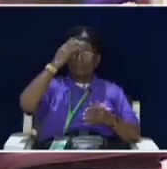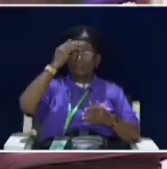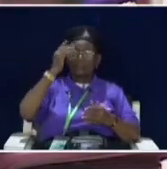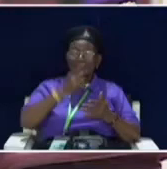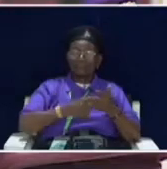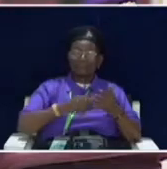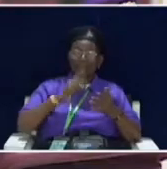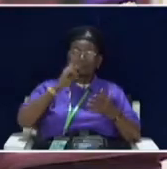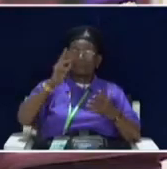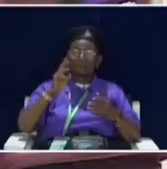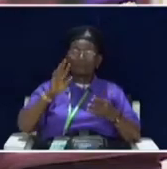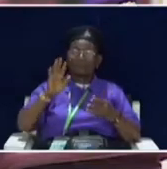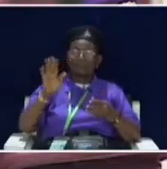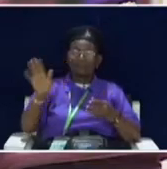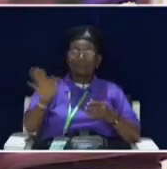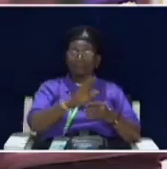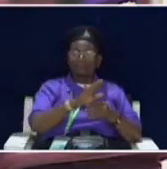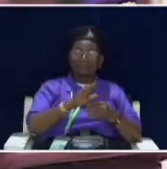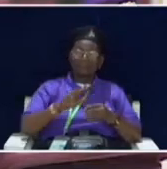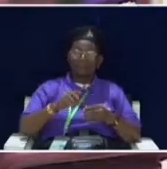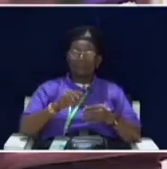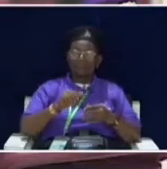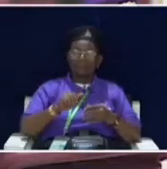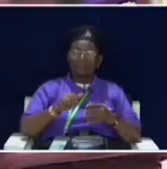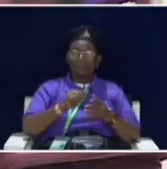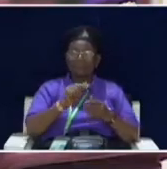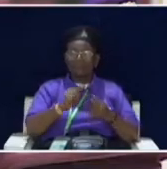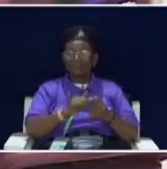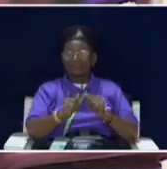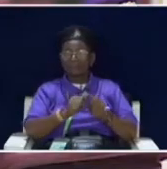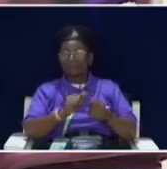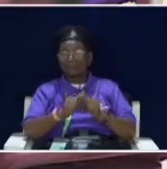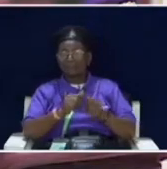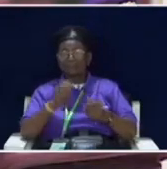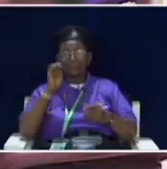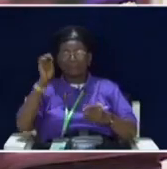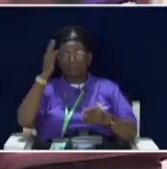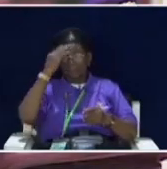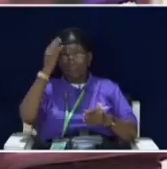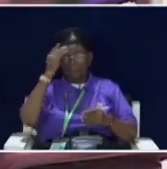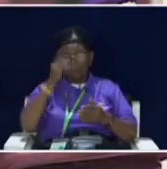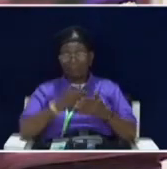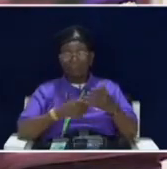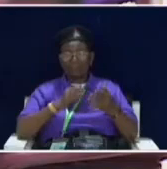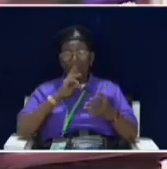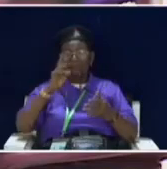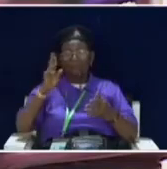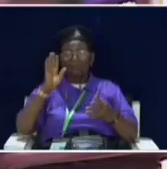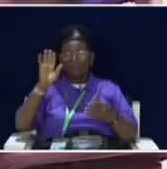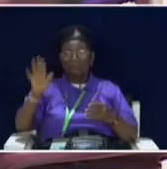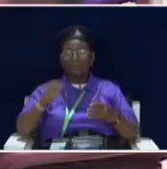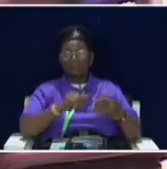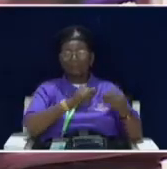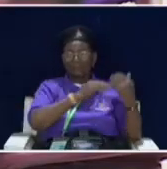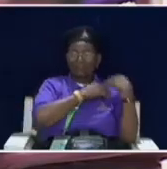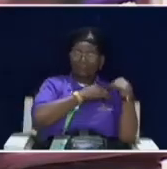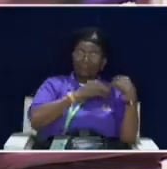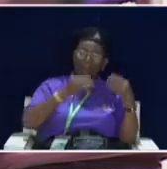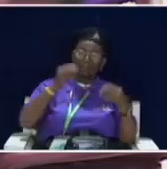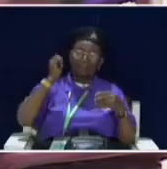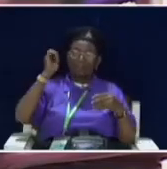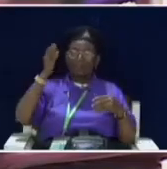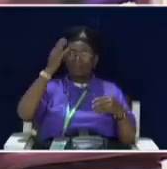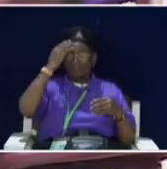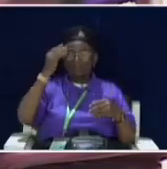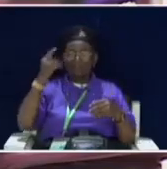mo ohun isoro re. He knows what are your burdens. O si mo gbogbo ajaga to nru. He knows the battle